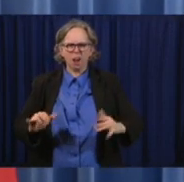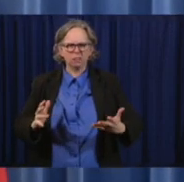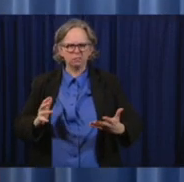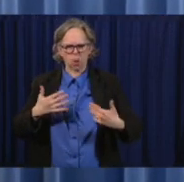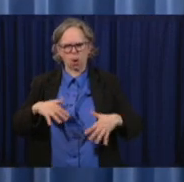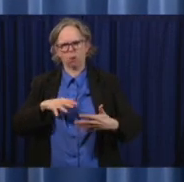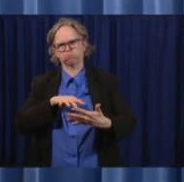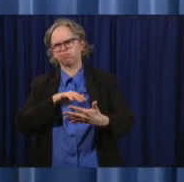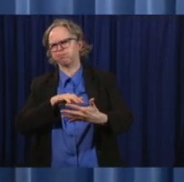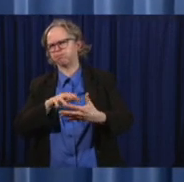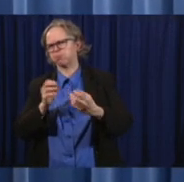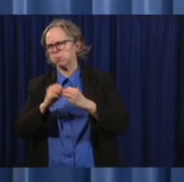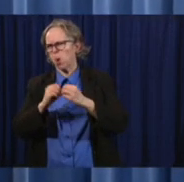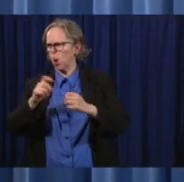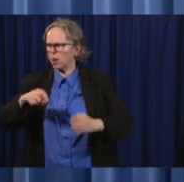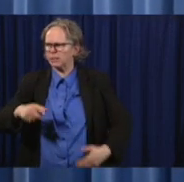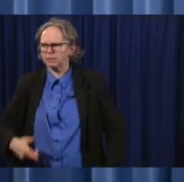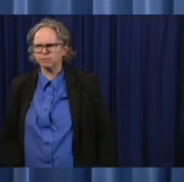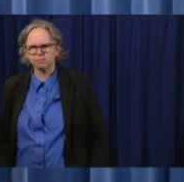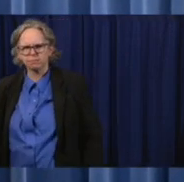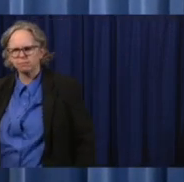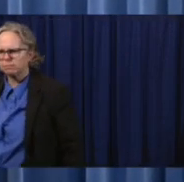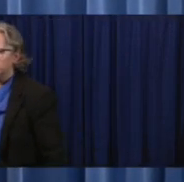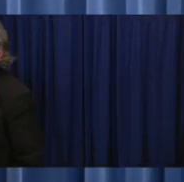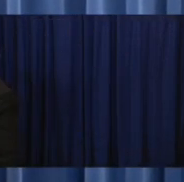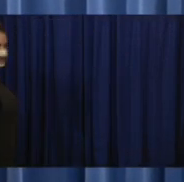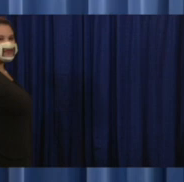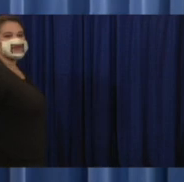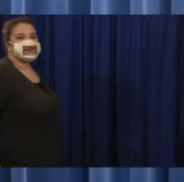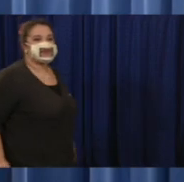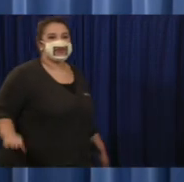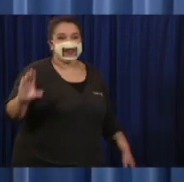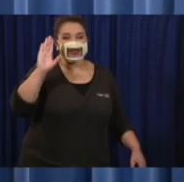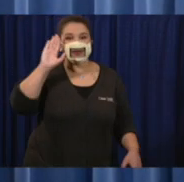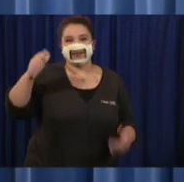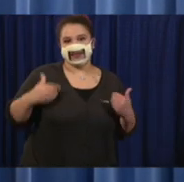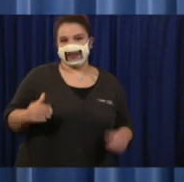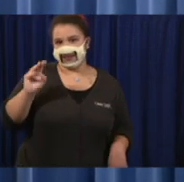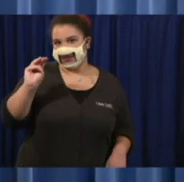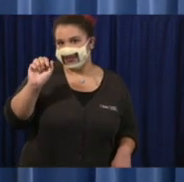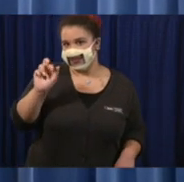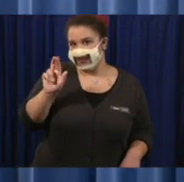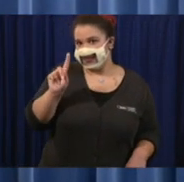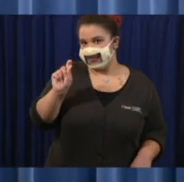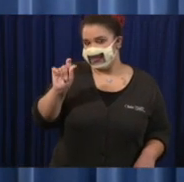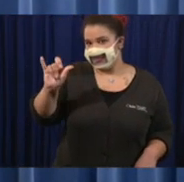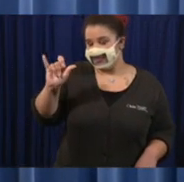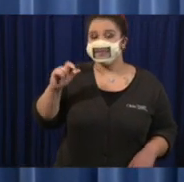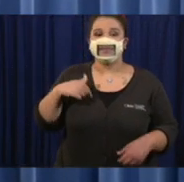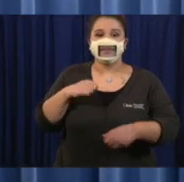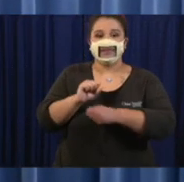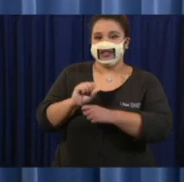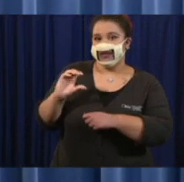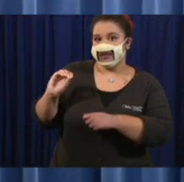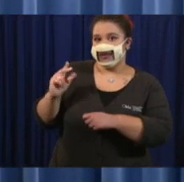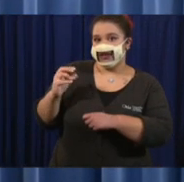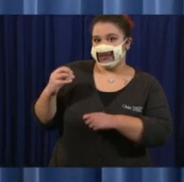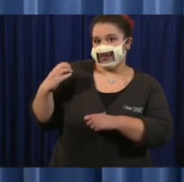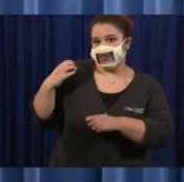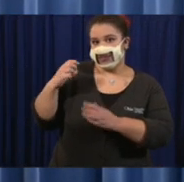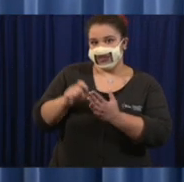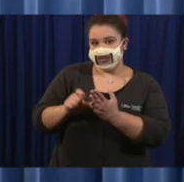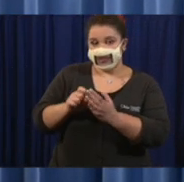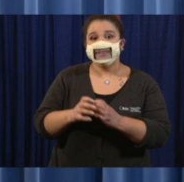Marty Schladen, Ohio Capital Journal. Good afternoon, Governor. We are reopening, and as far as I can